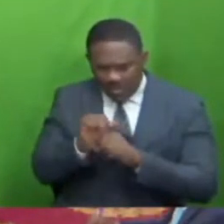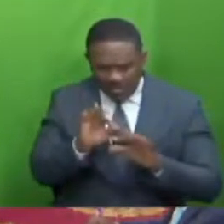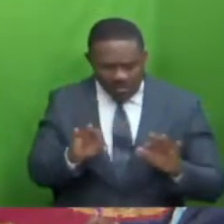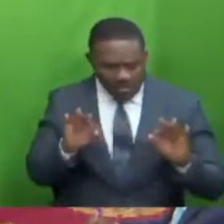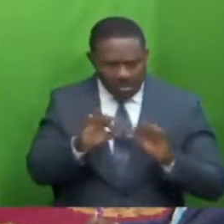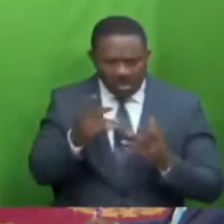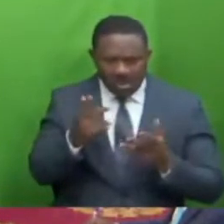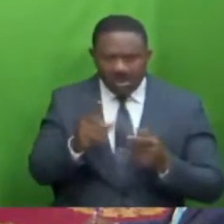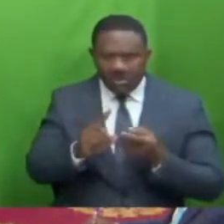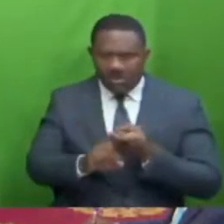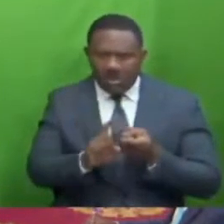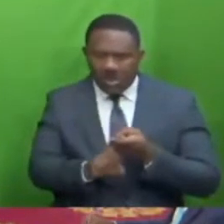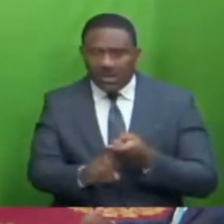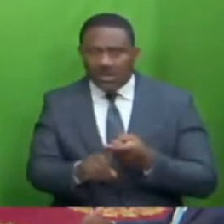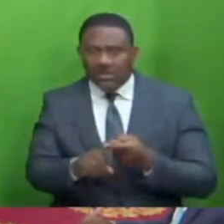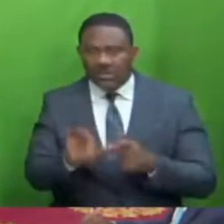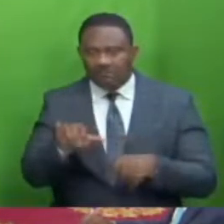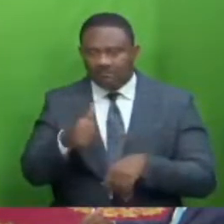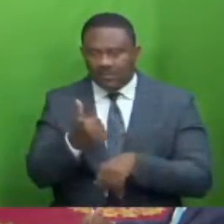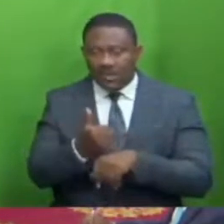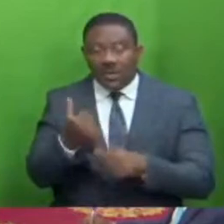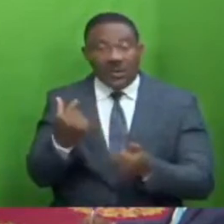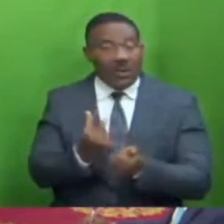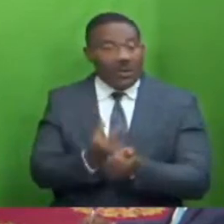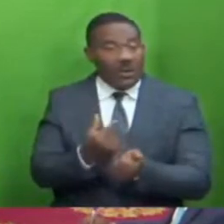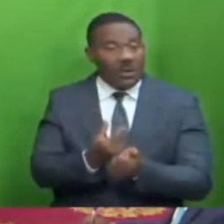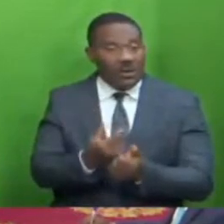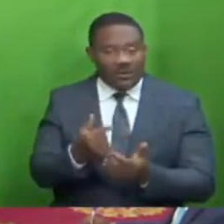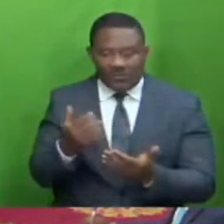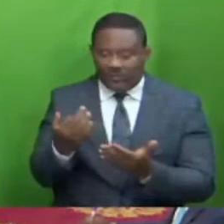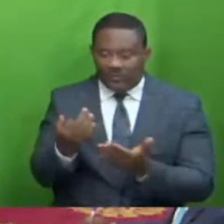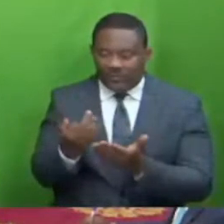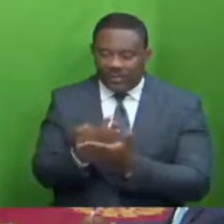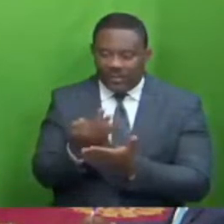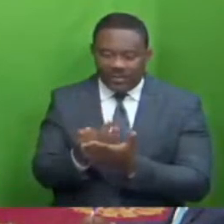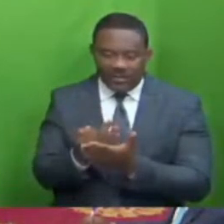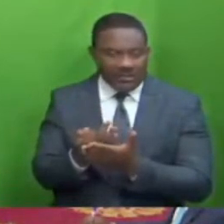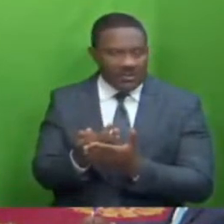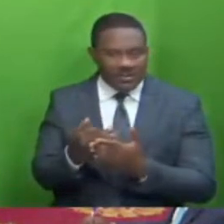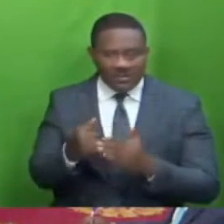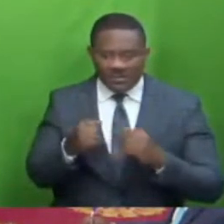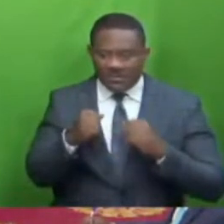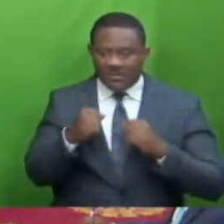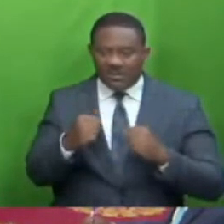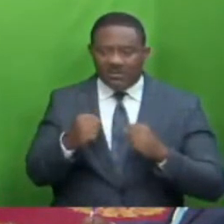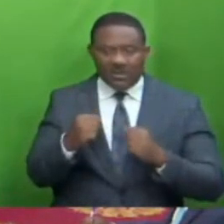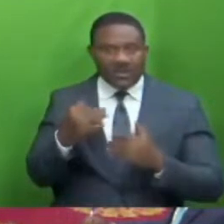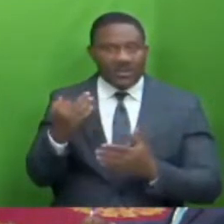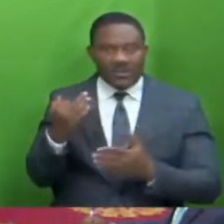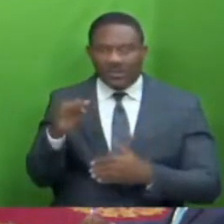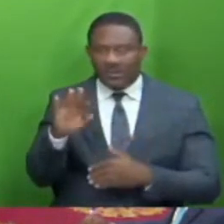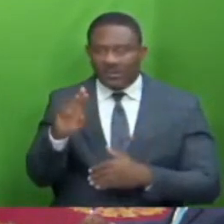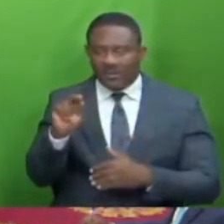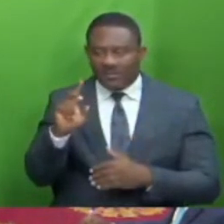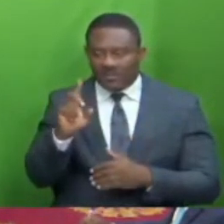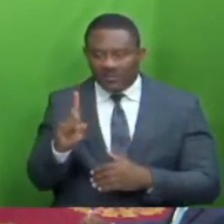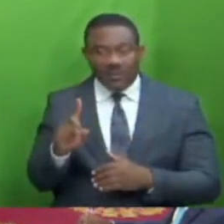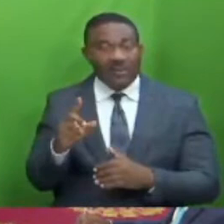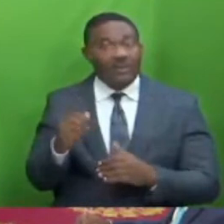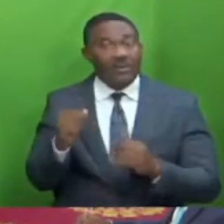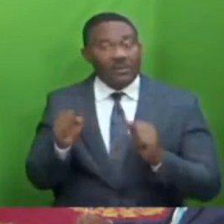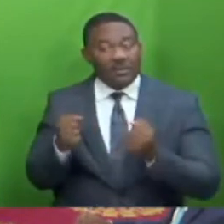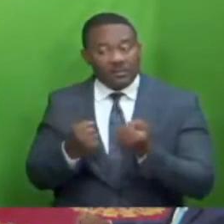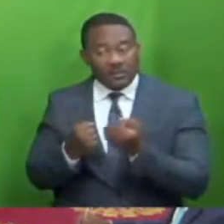establish a Ghana Financial Stability Fund to provide liquidity and solvency support to the